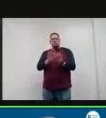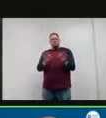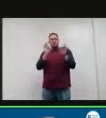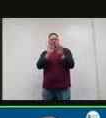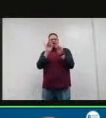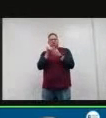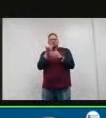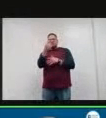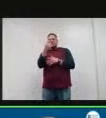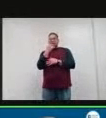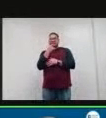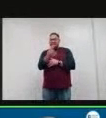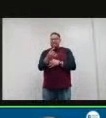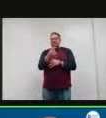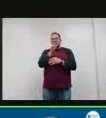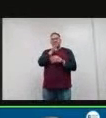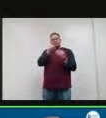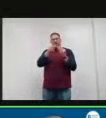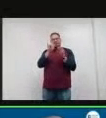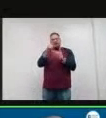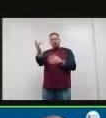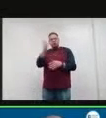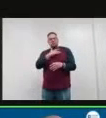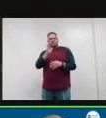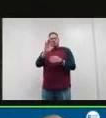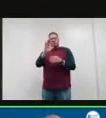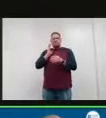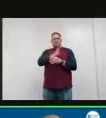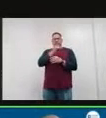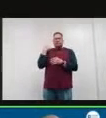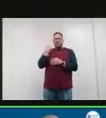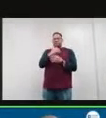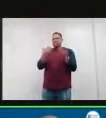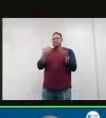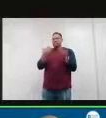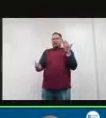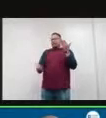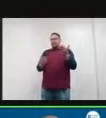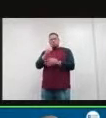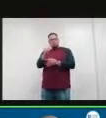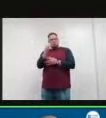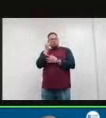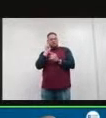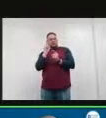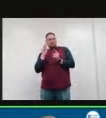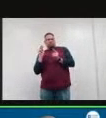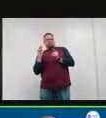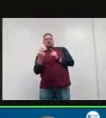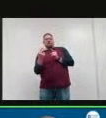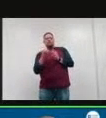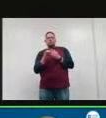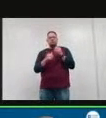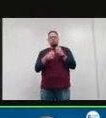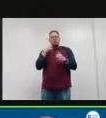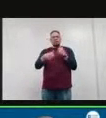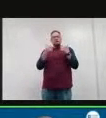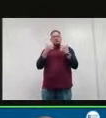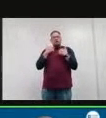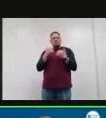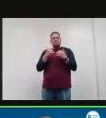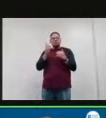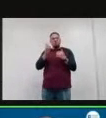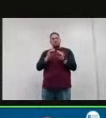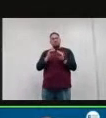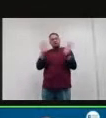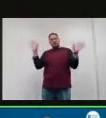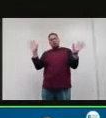that concern, because your fellow board members may not see that problem. And so it should be apparent to the